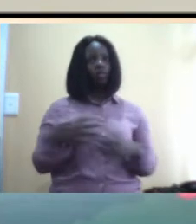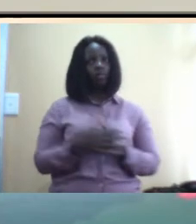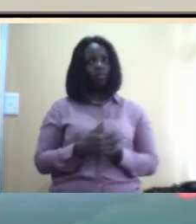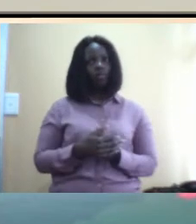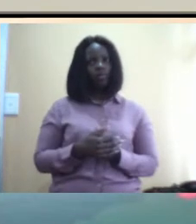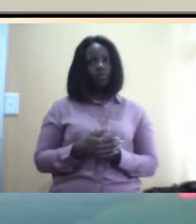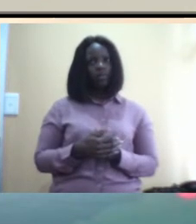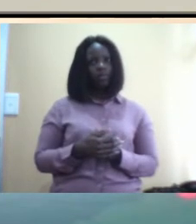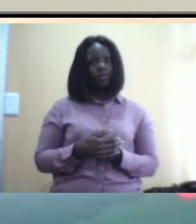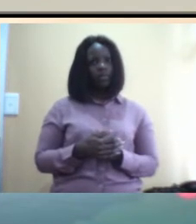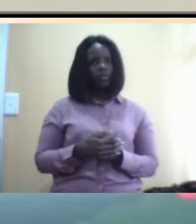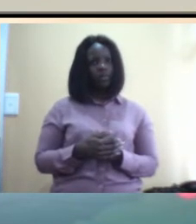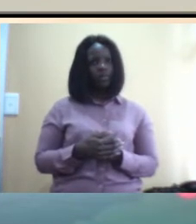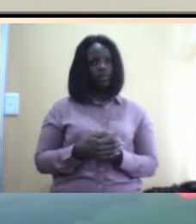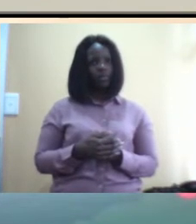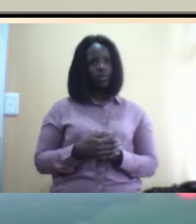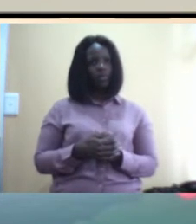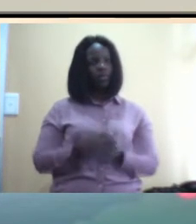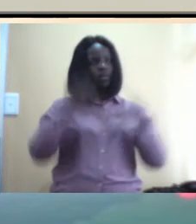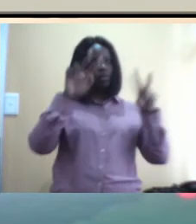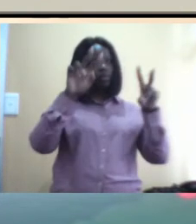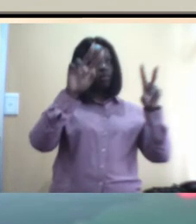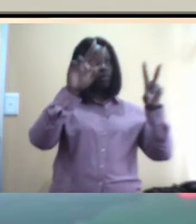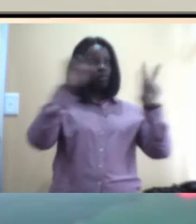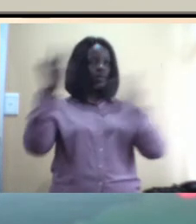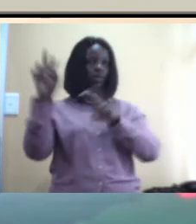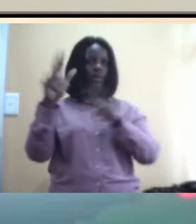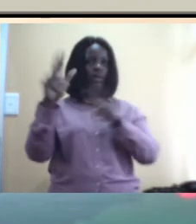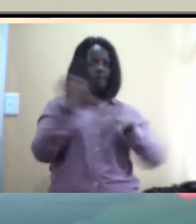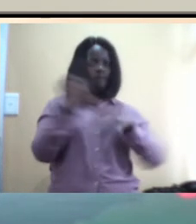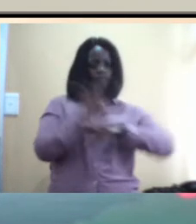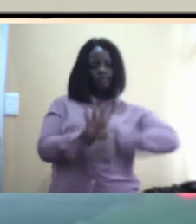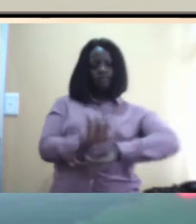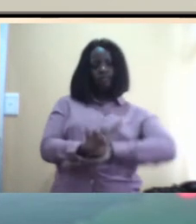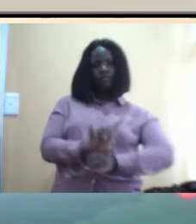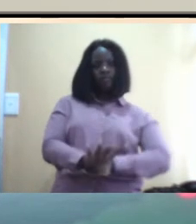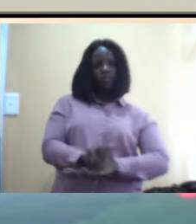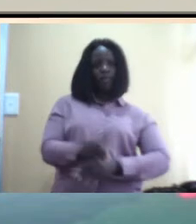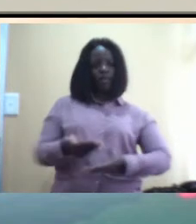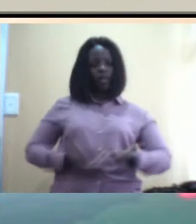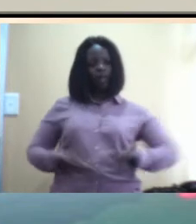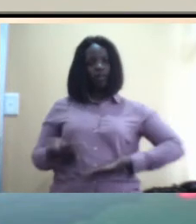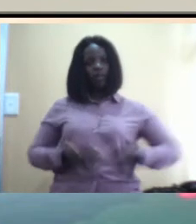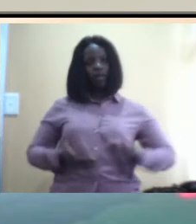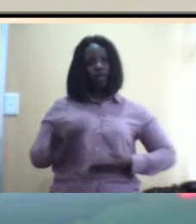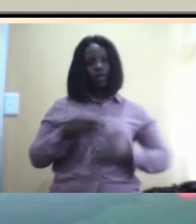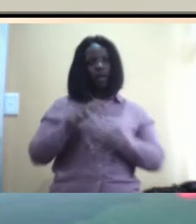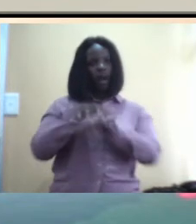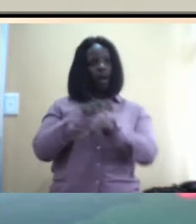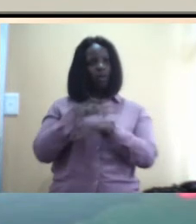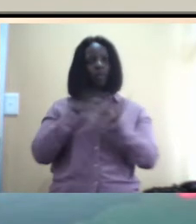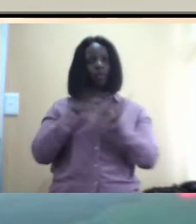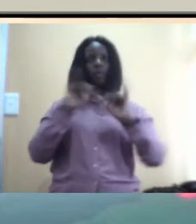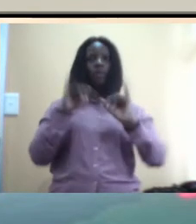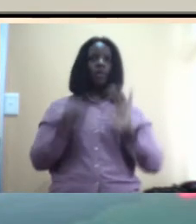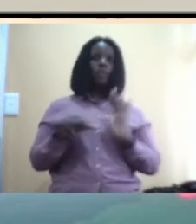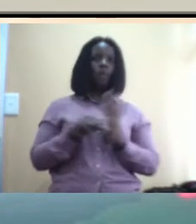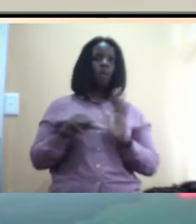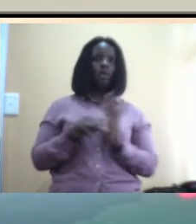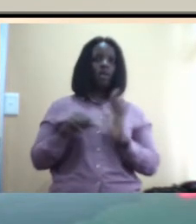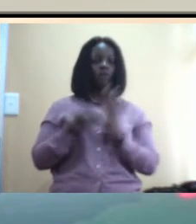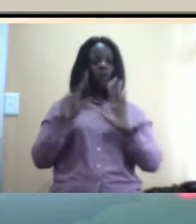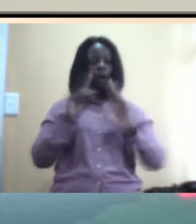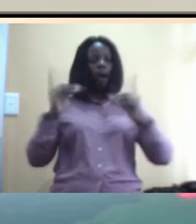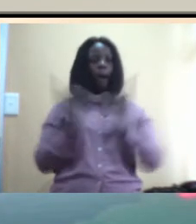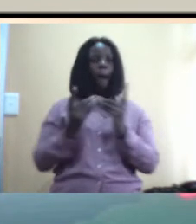With regard to the extension and advisory services, agricultural remains the core function of the